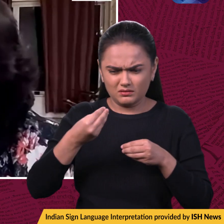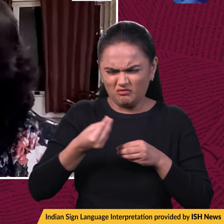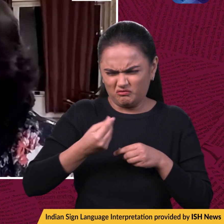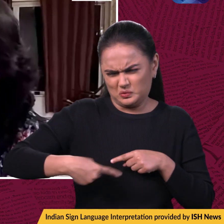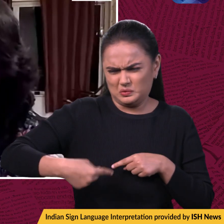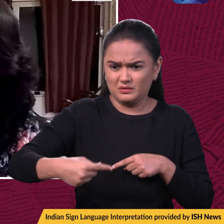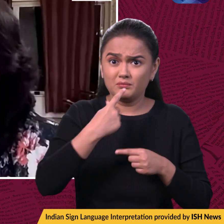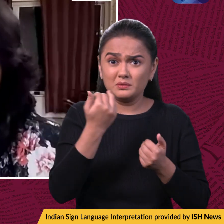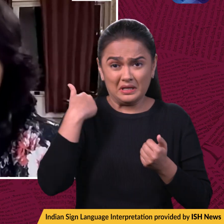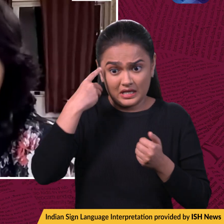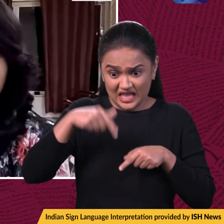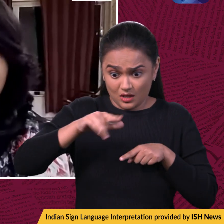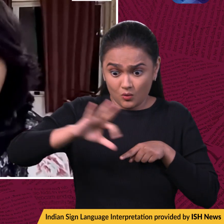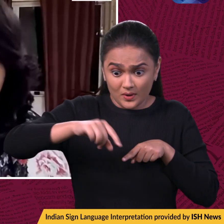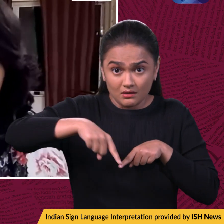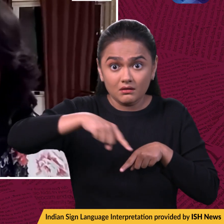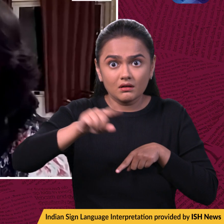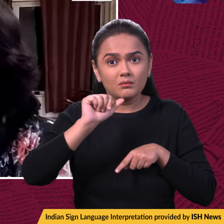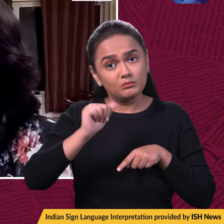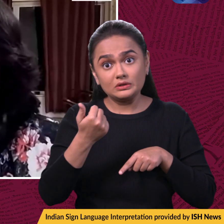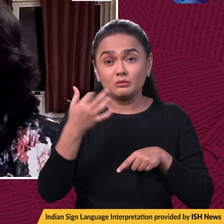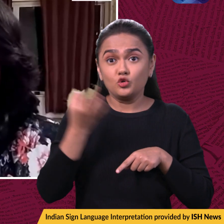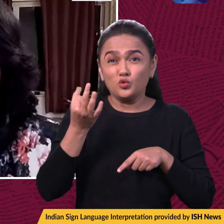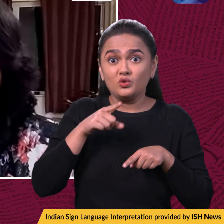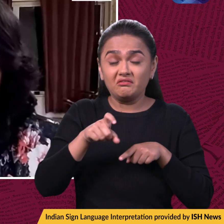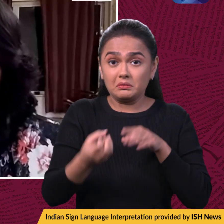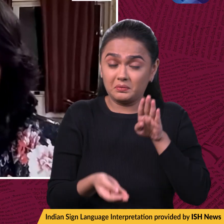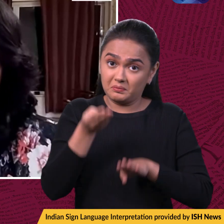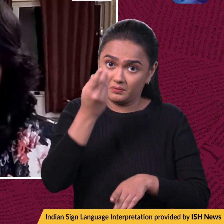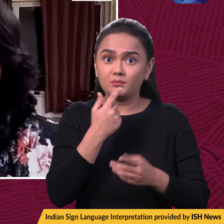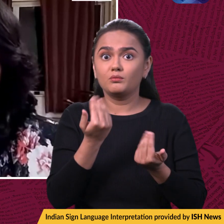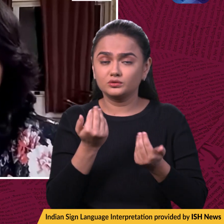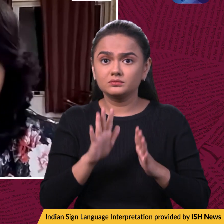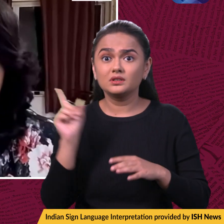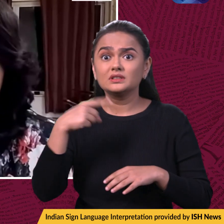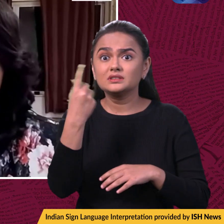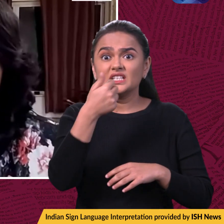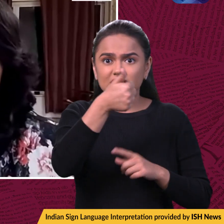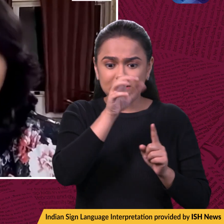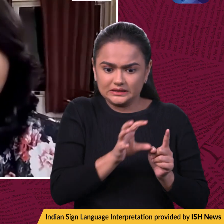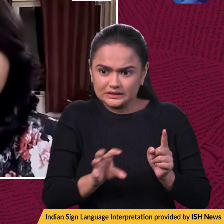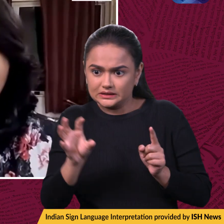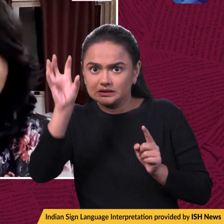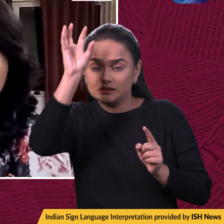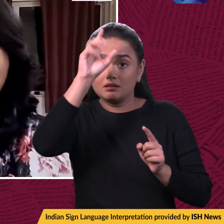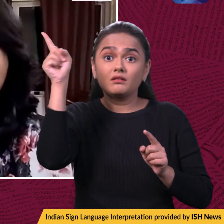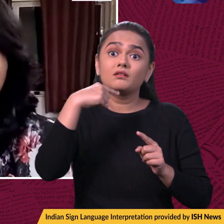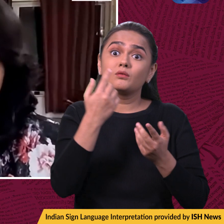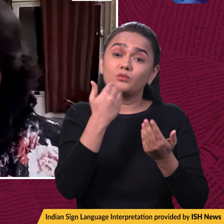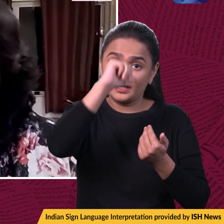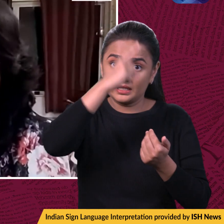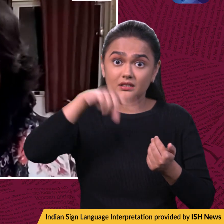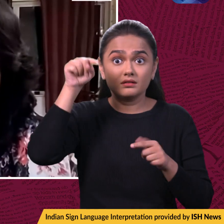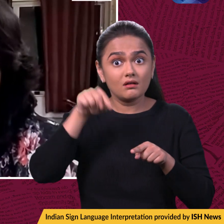few days, possibly within this week," end quote. Now, the tracker spotlighted 6 states as a